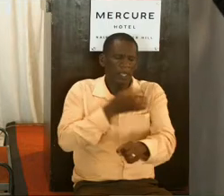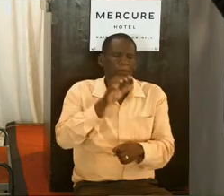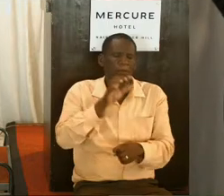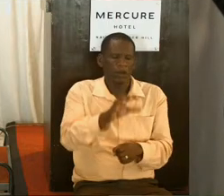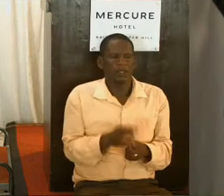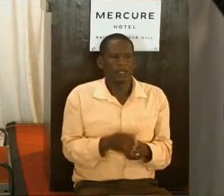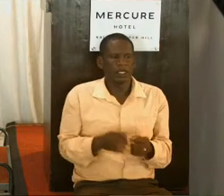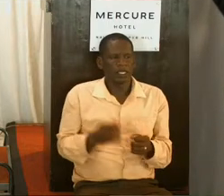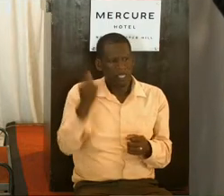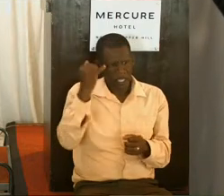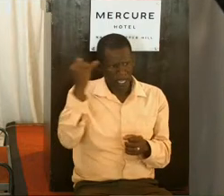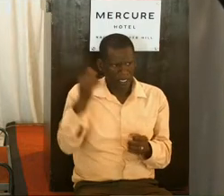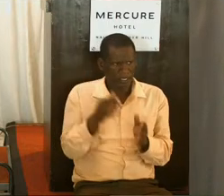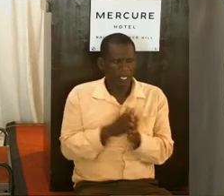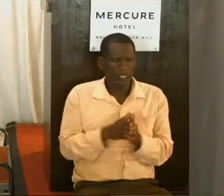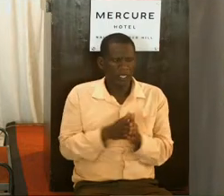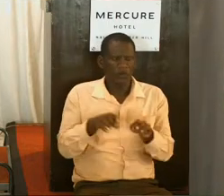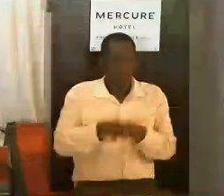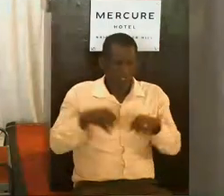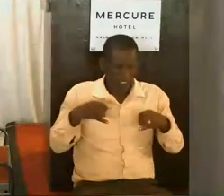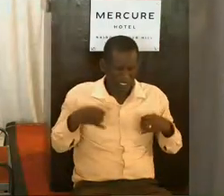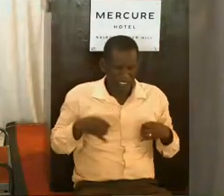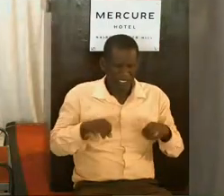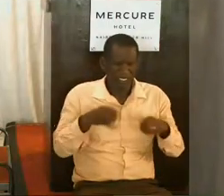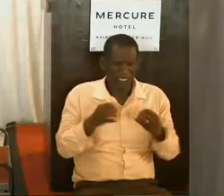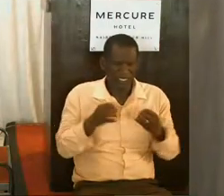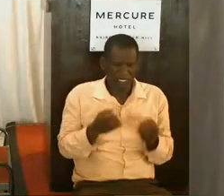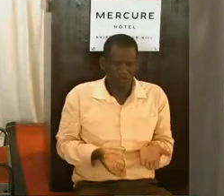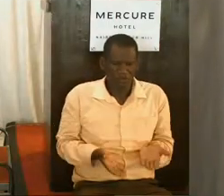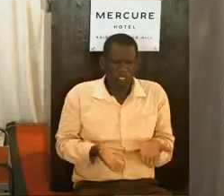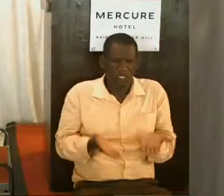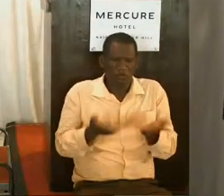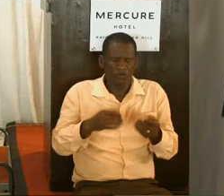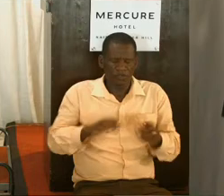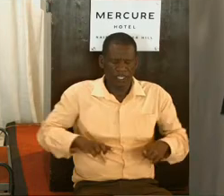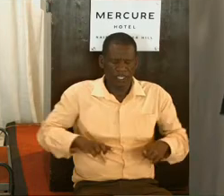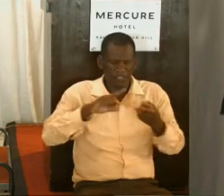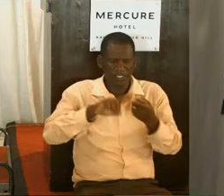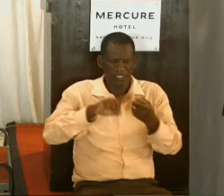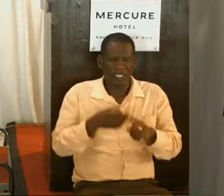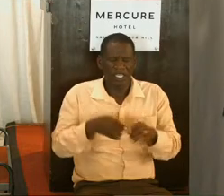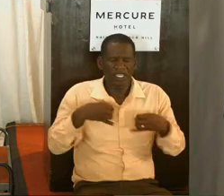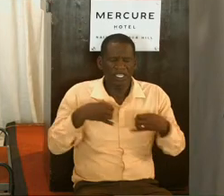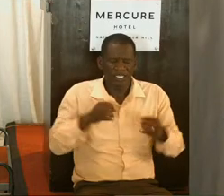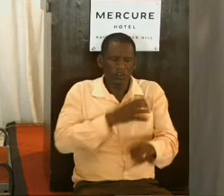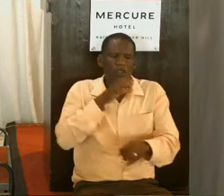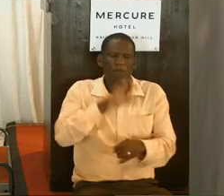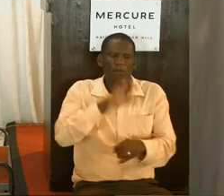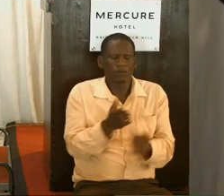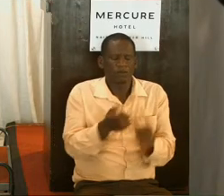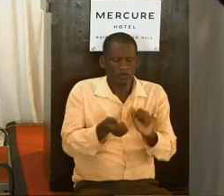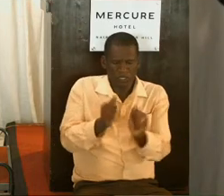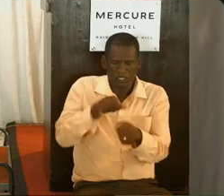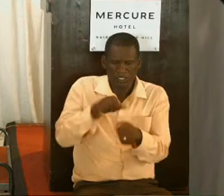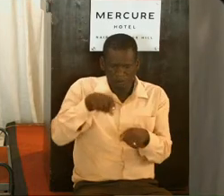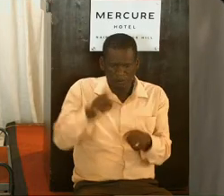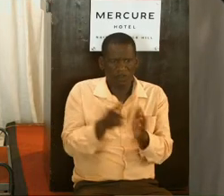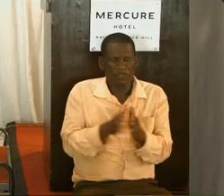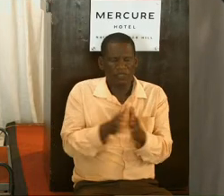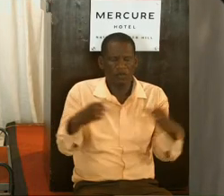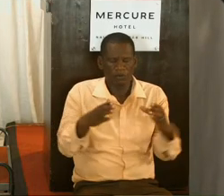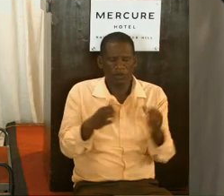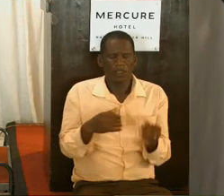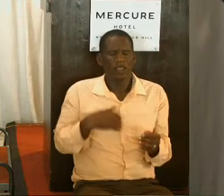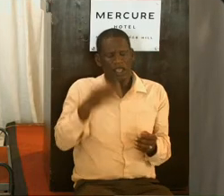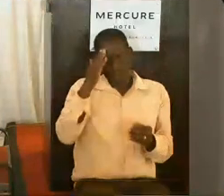uh initiatives and trying to uplift their living standards trying to empower them to transform themselves and their communities